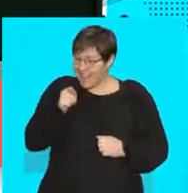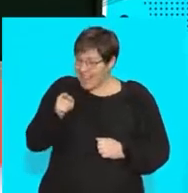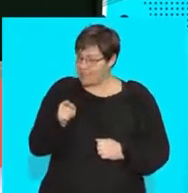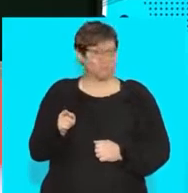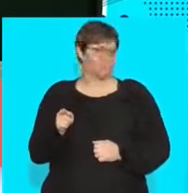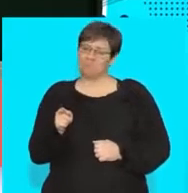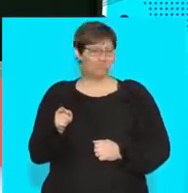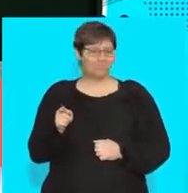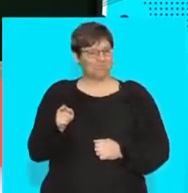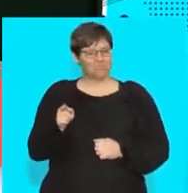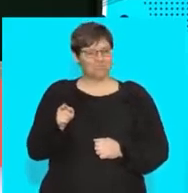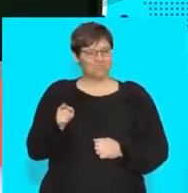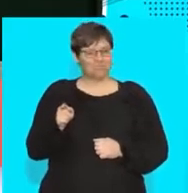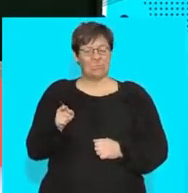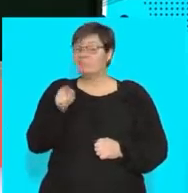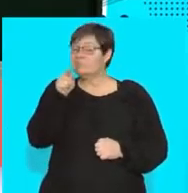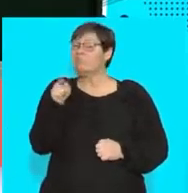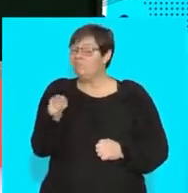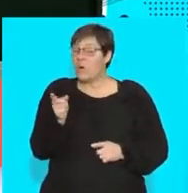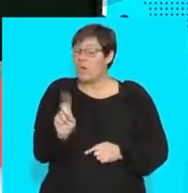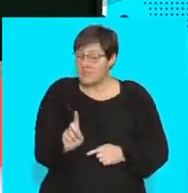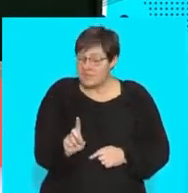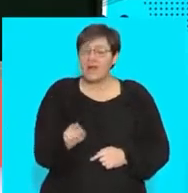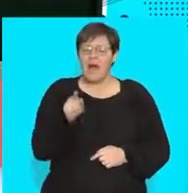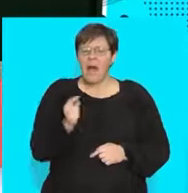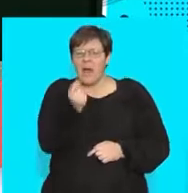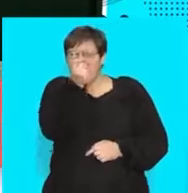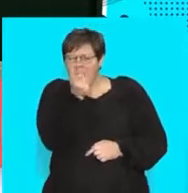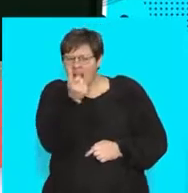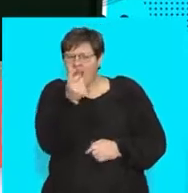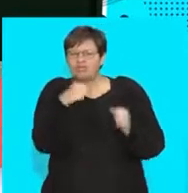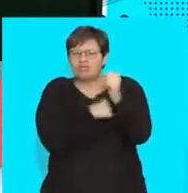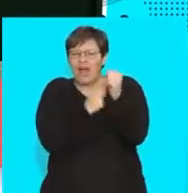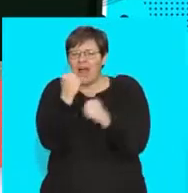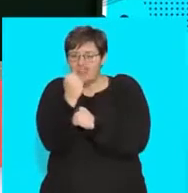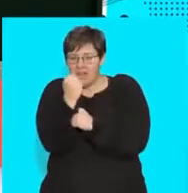Okay, please remember that. An organelle is a little structure